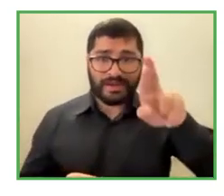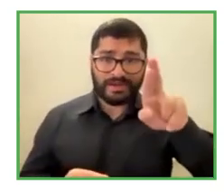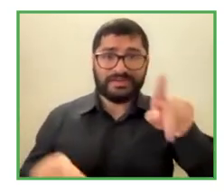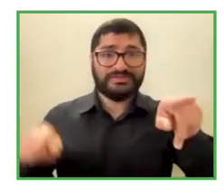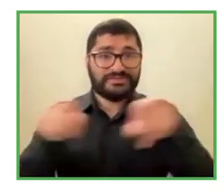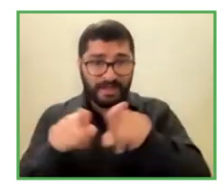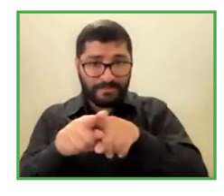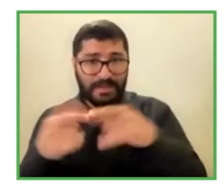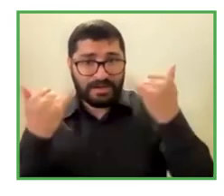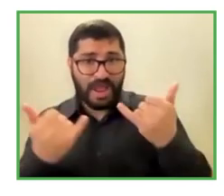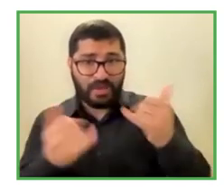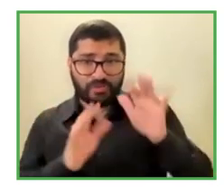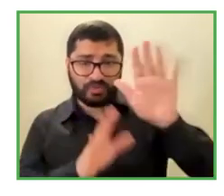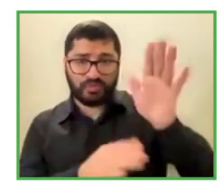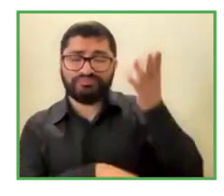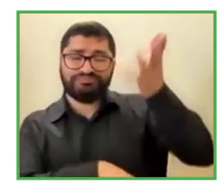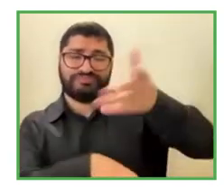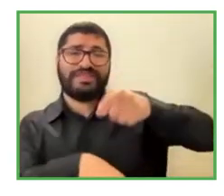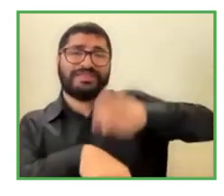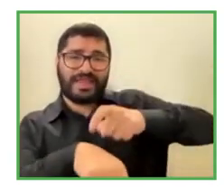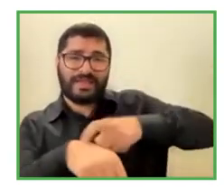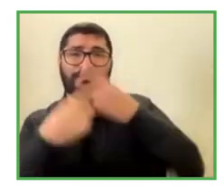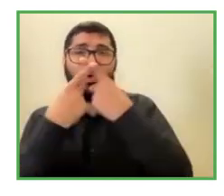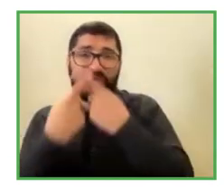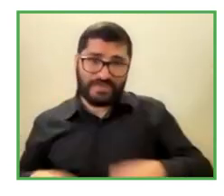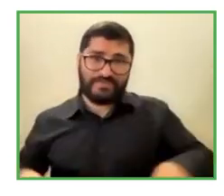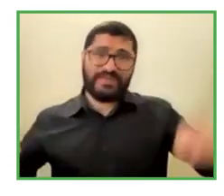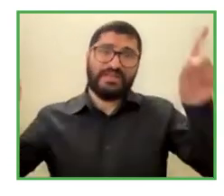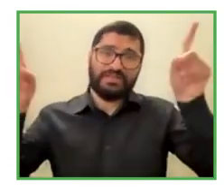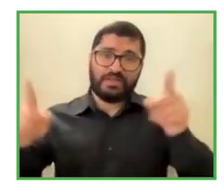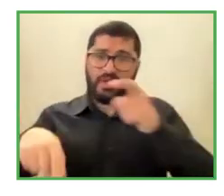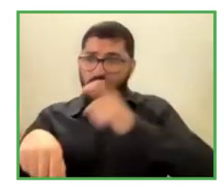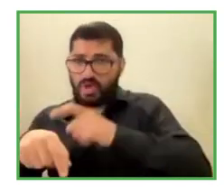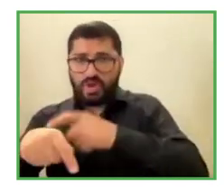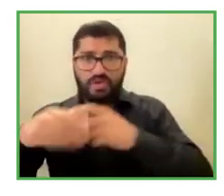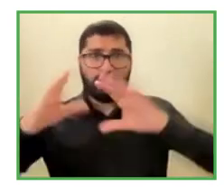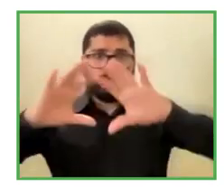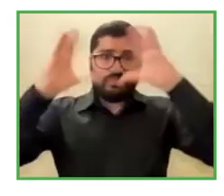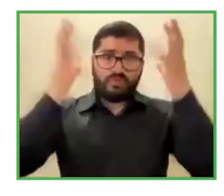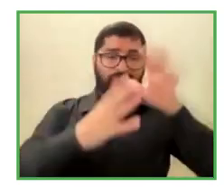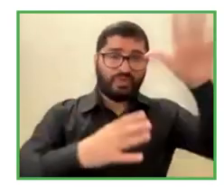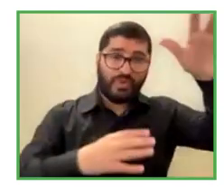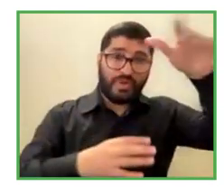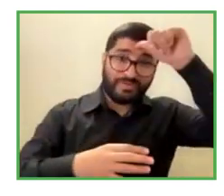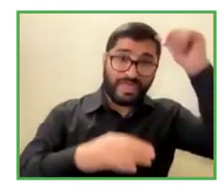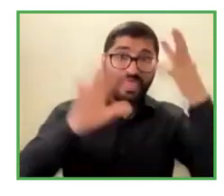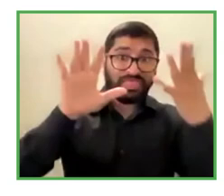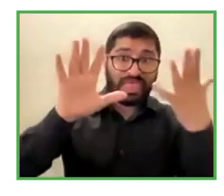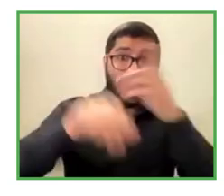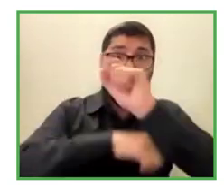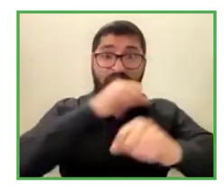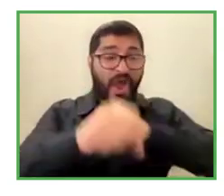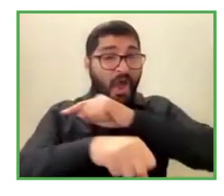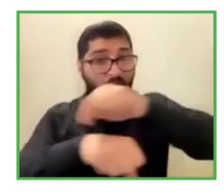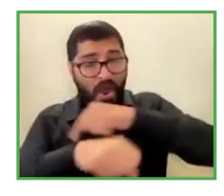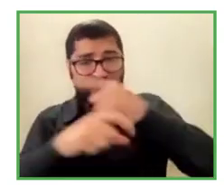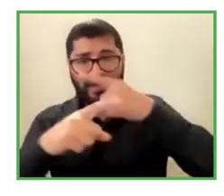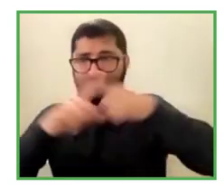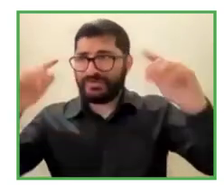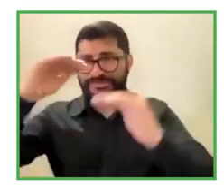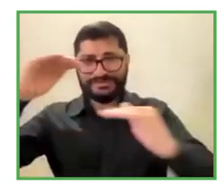have important, significant time zones, different time zones. In the case of India, we